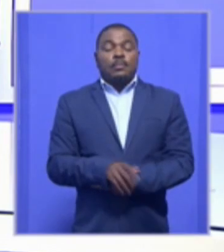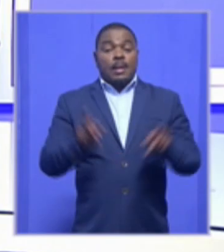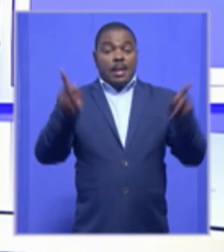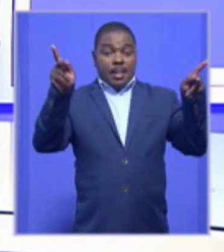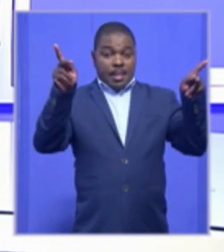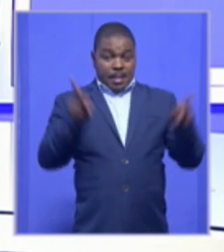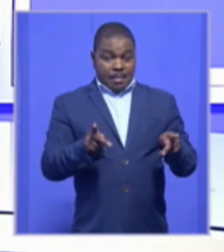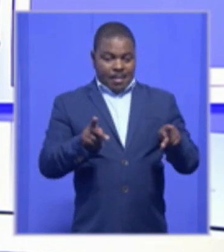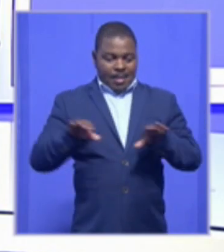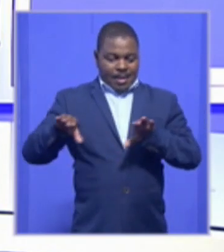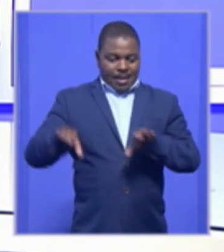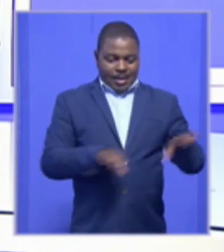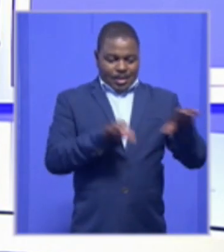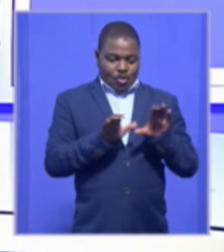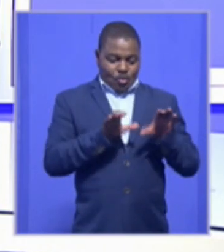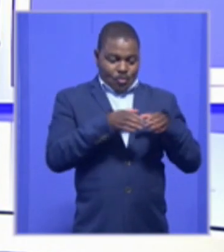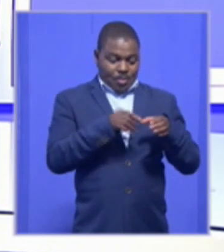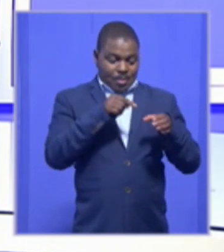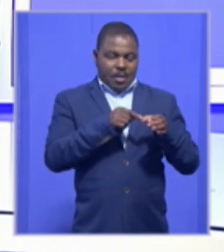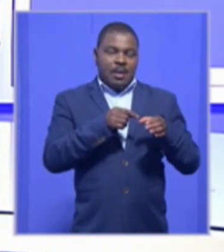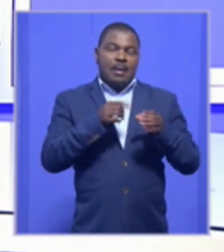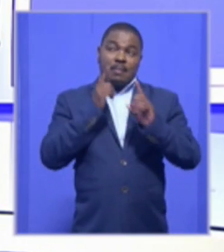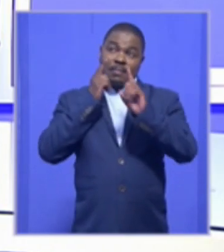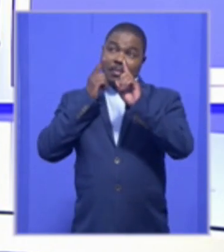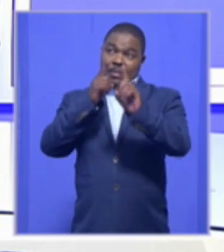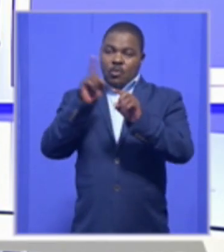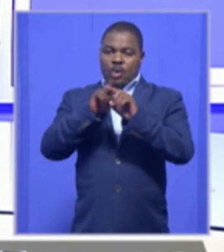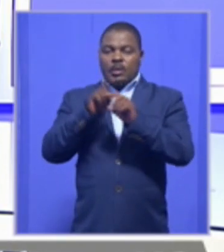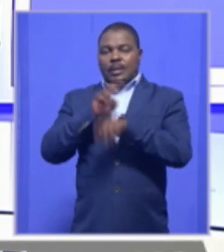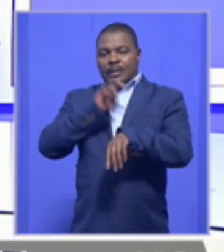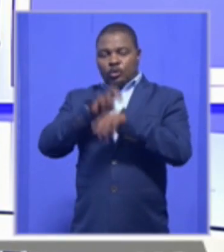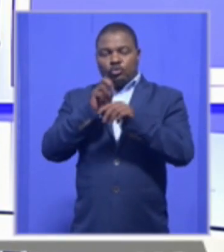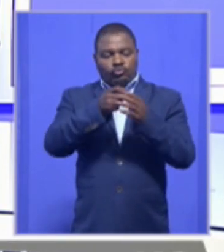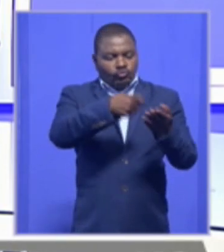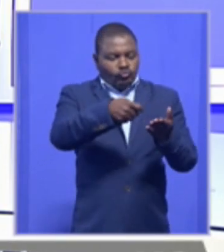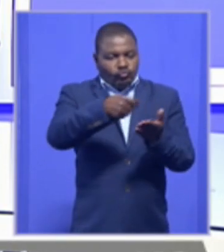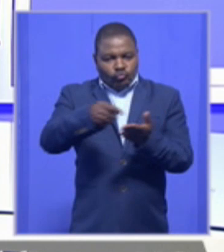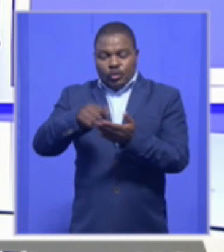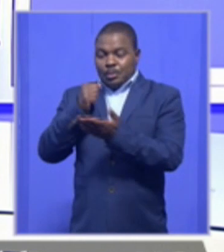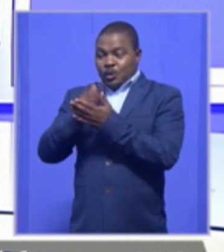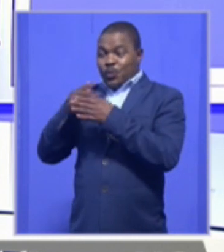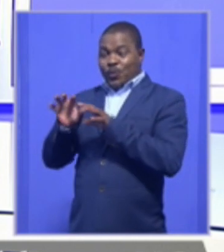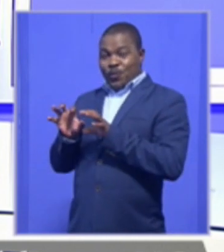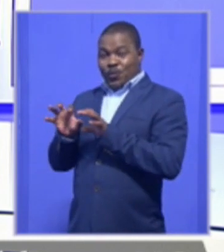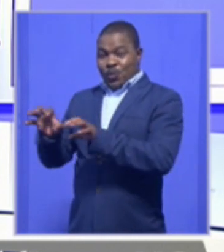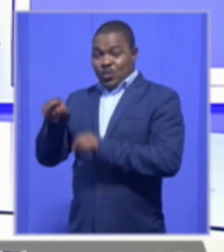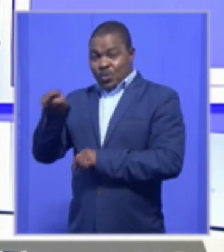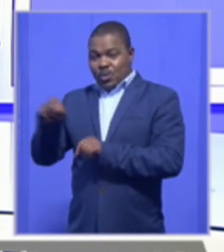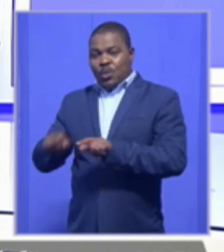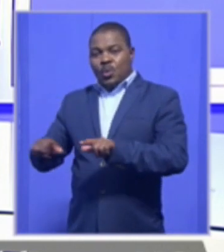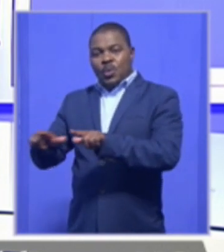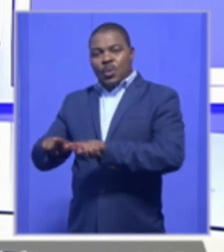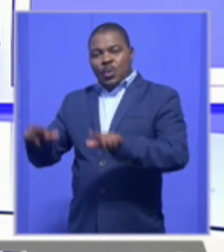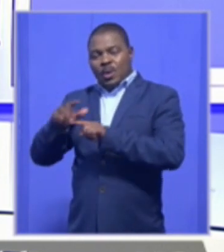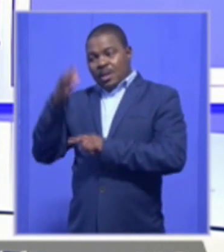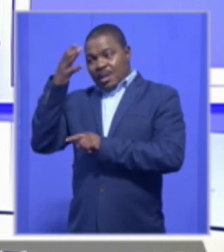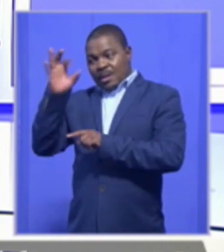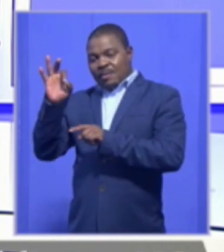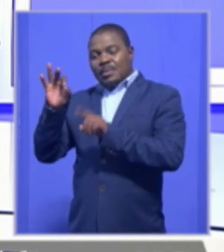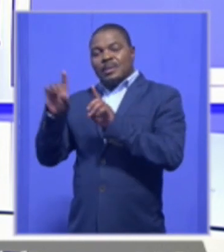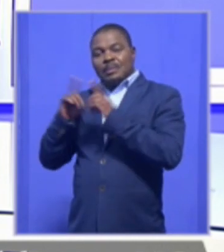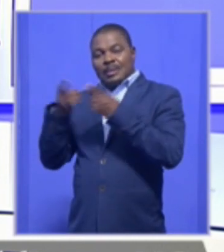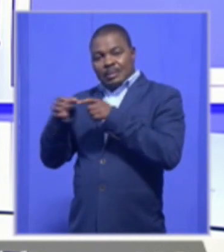Kimberley Action Group e re ikemišeditše go dira kgopelo ya mesaeno ya go gapeletša kgoro ya pušotirišano bodule le merero ya setšo go nyakišiša